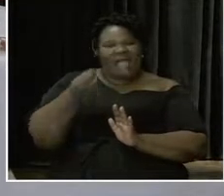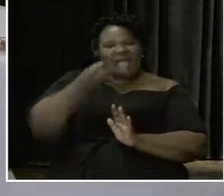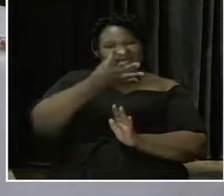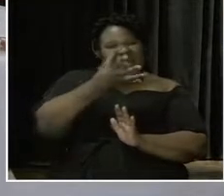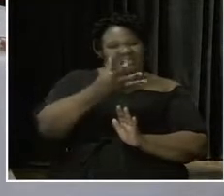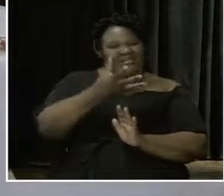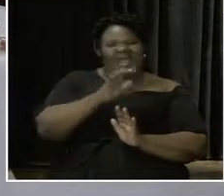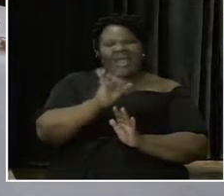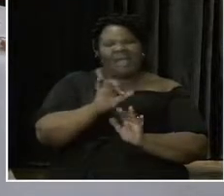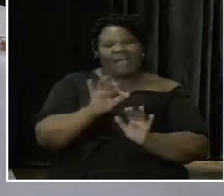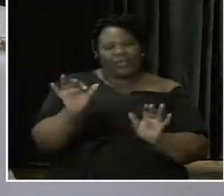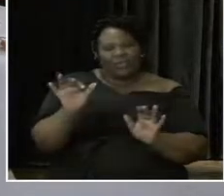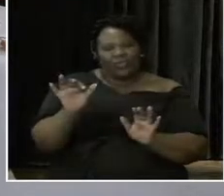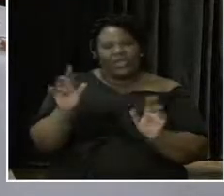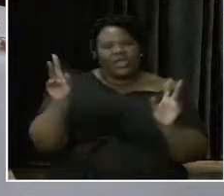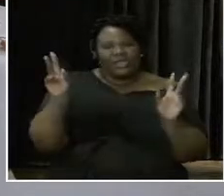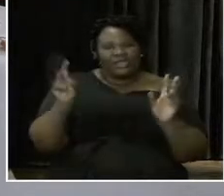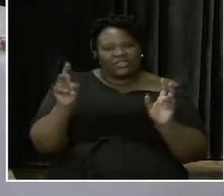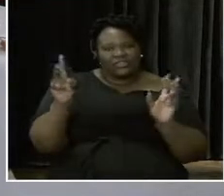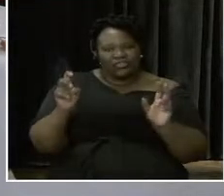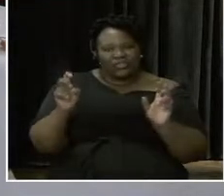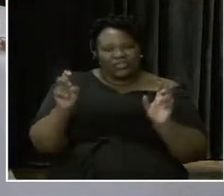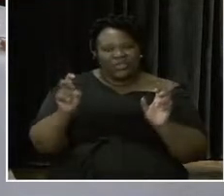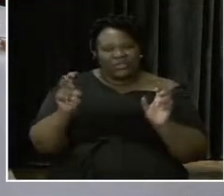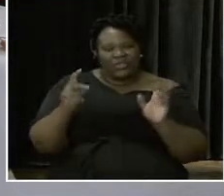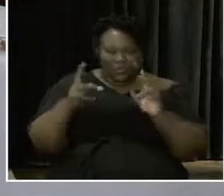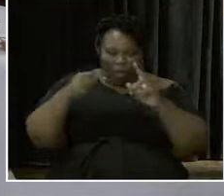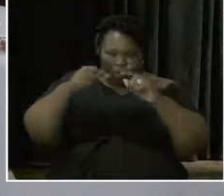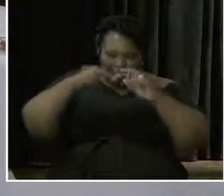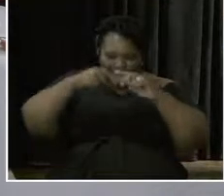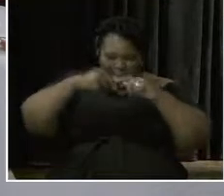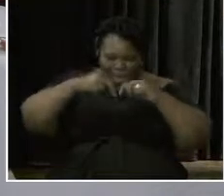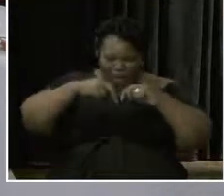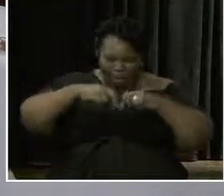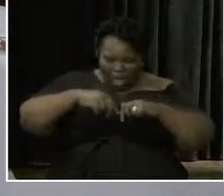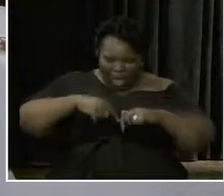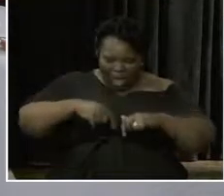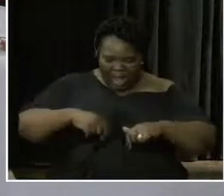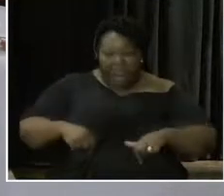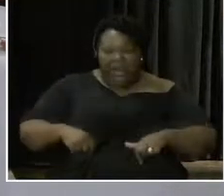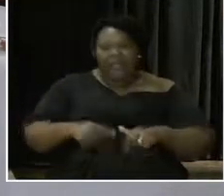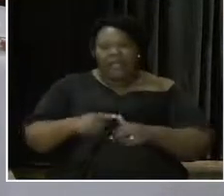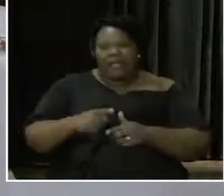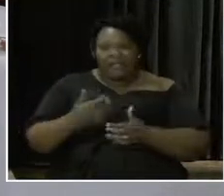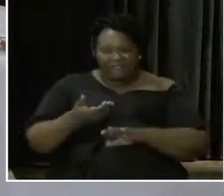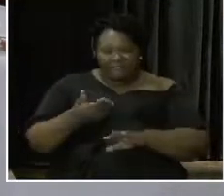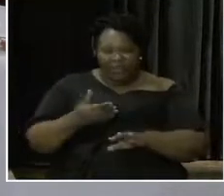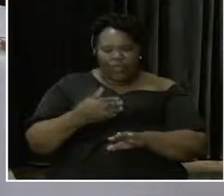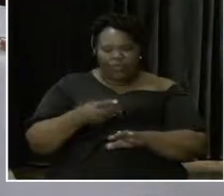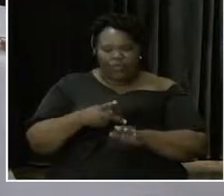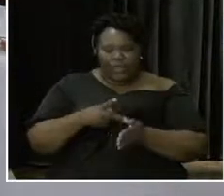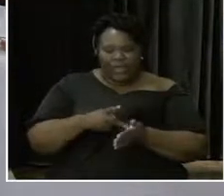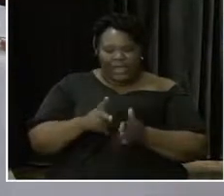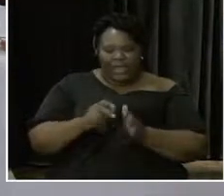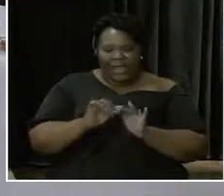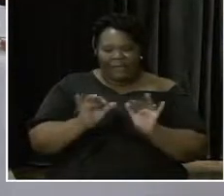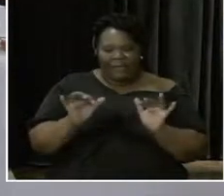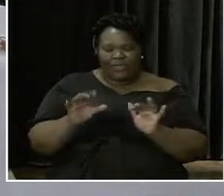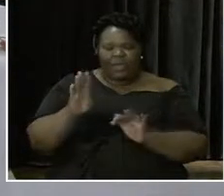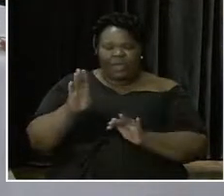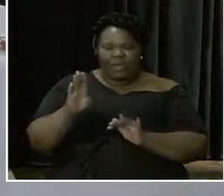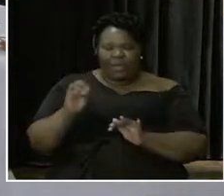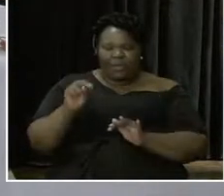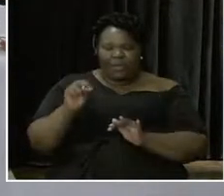those issues will be taken into consideration when those bonuses are paid. But yes, those